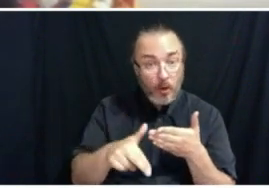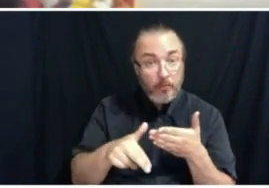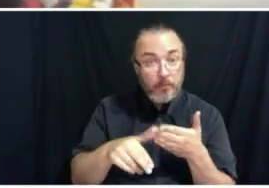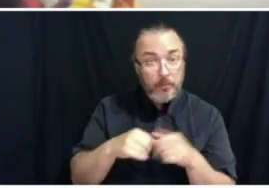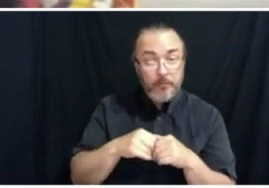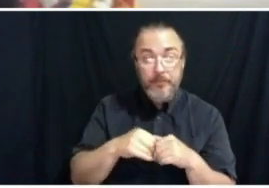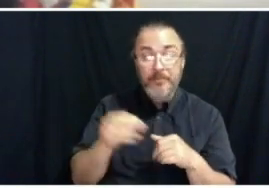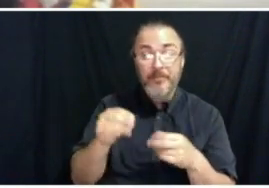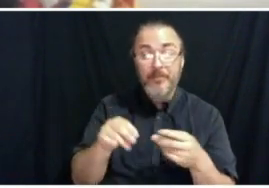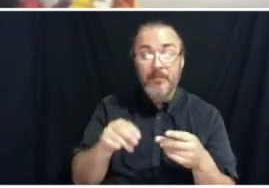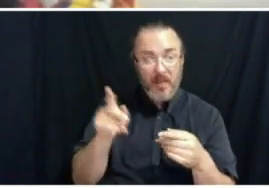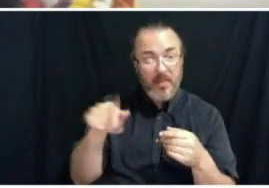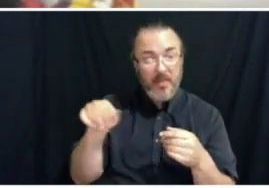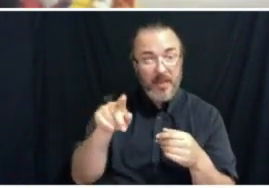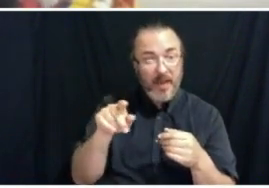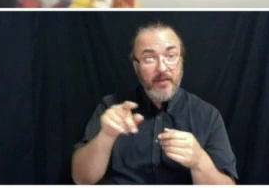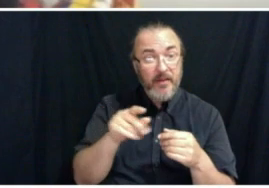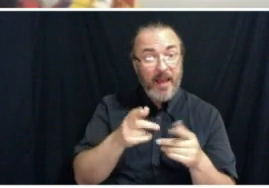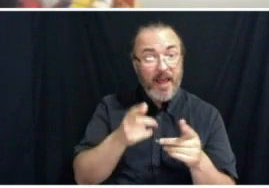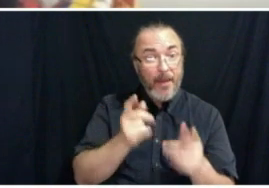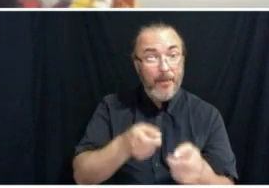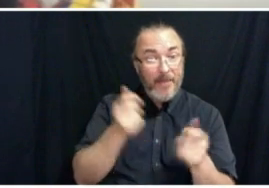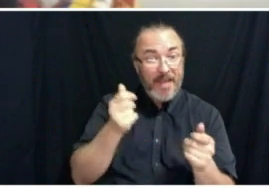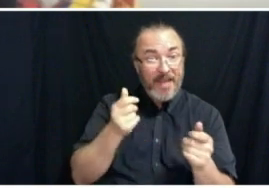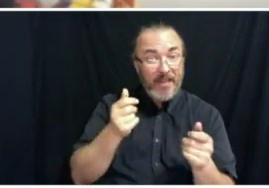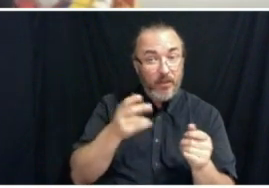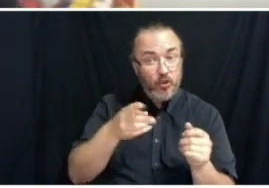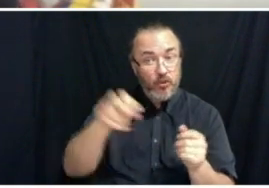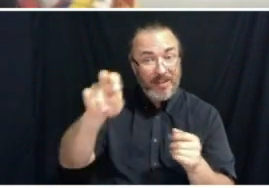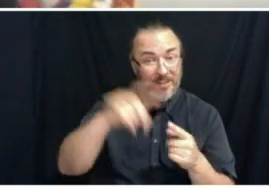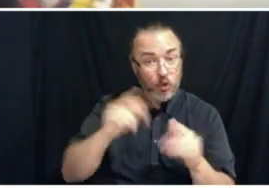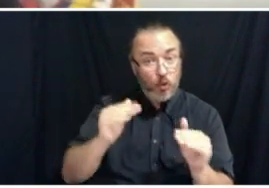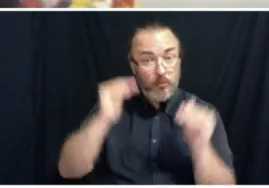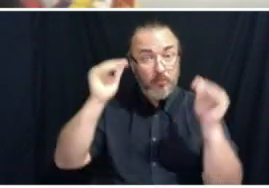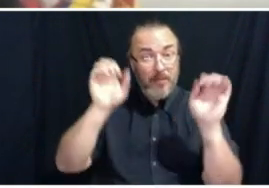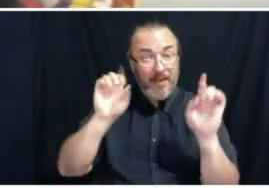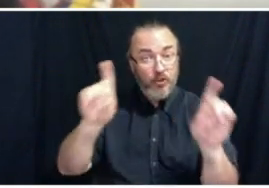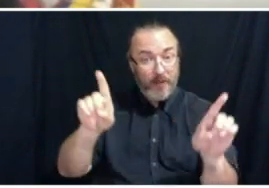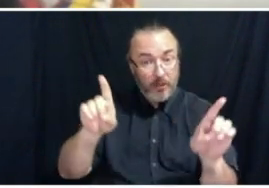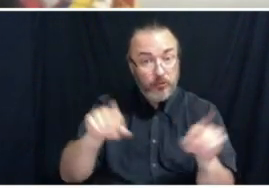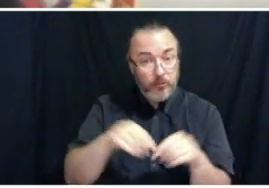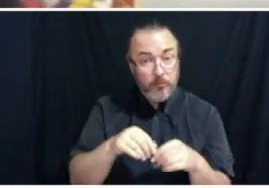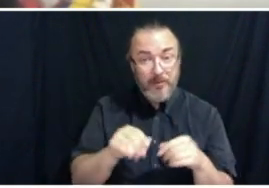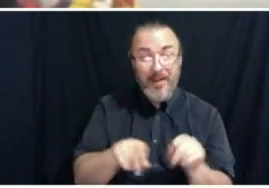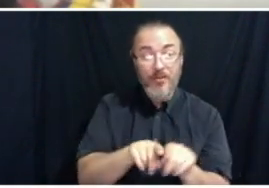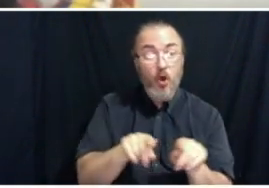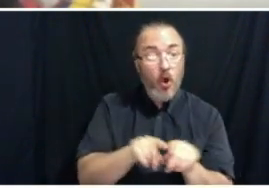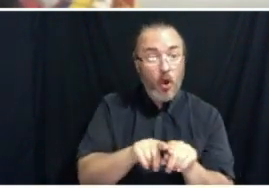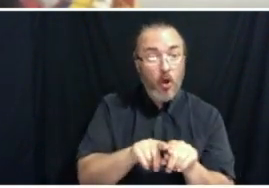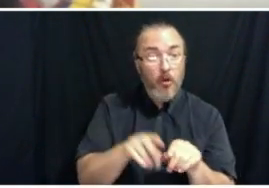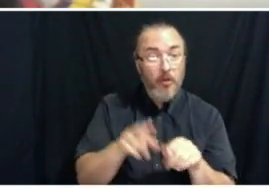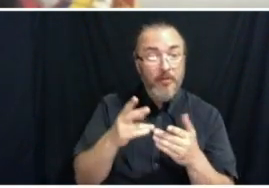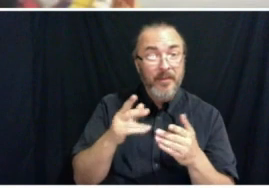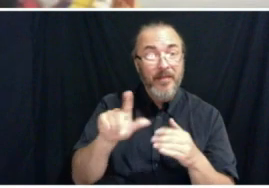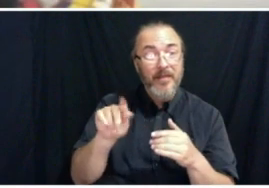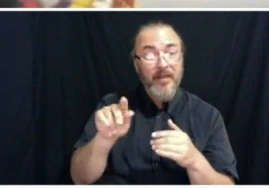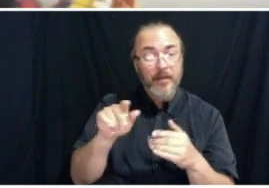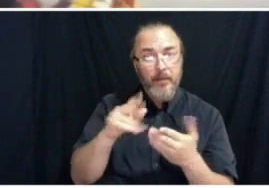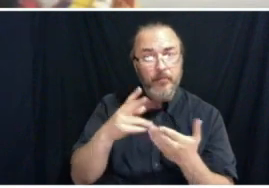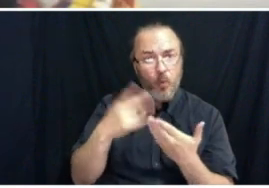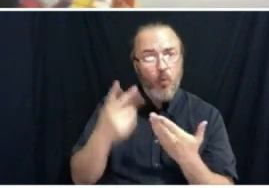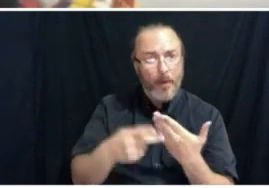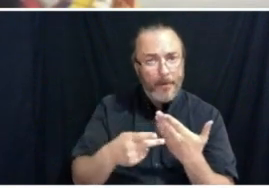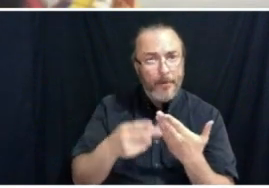the immediate transit rate to higher education institutions in rural areas, and the literacy program specifically for